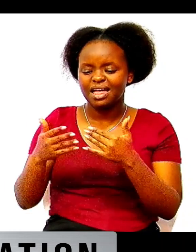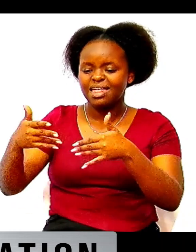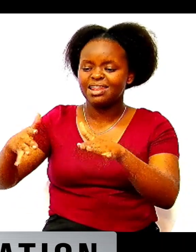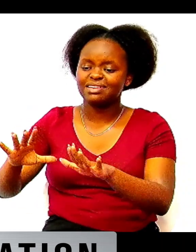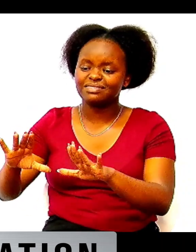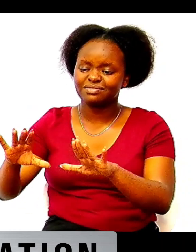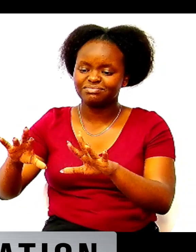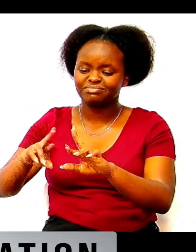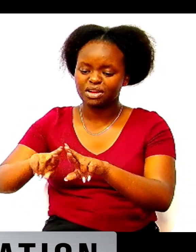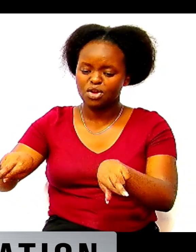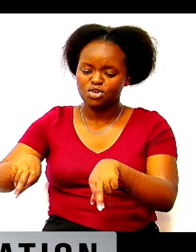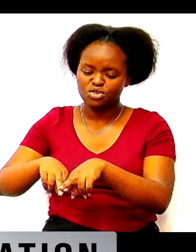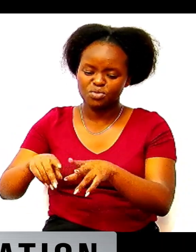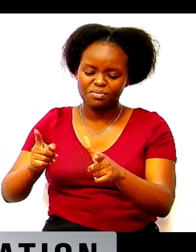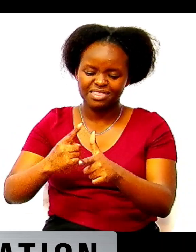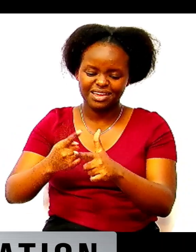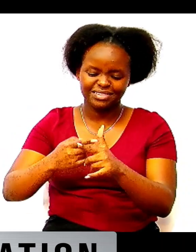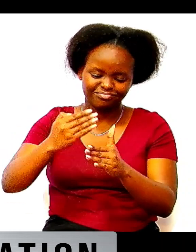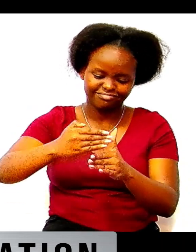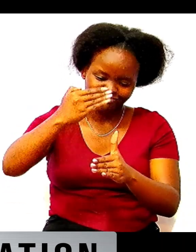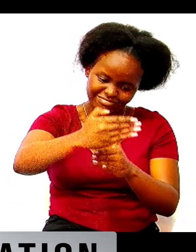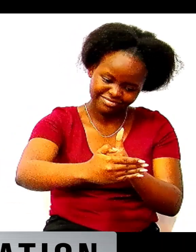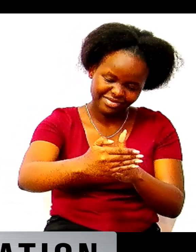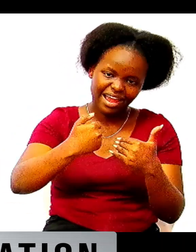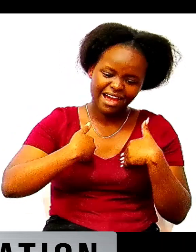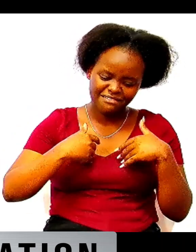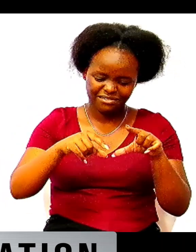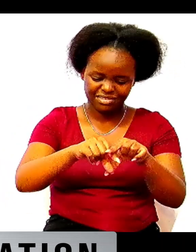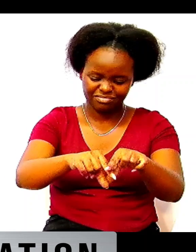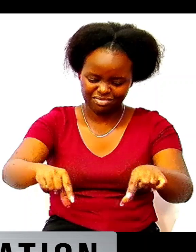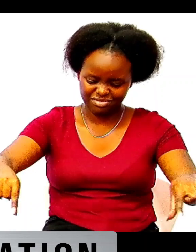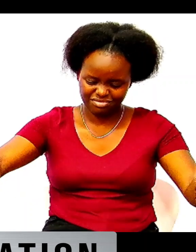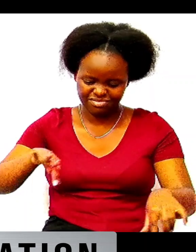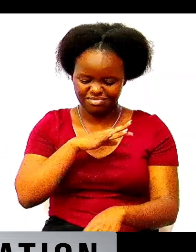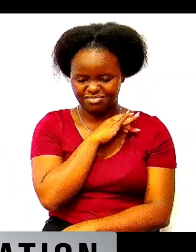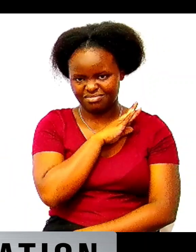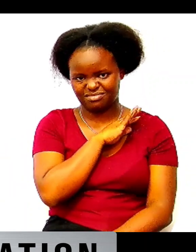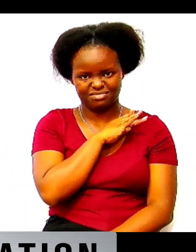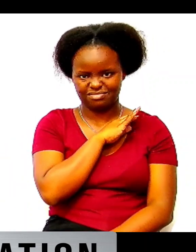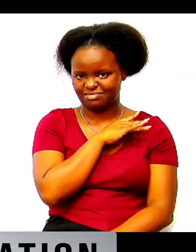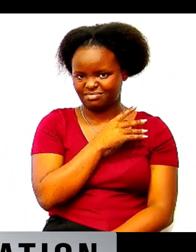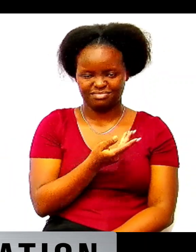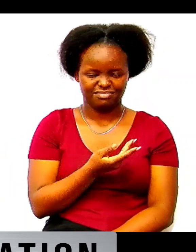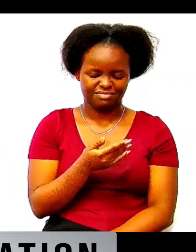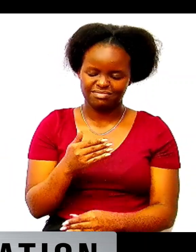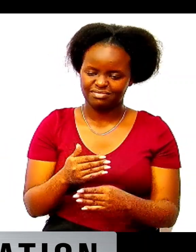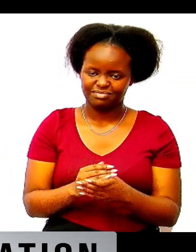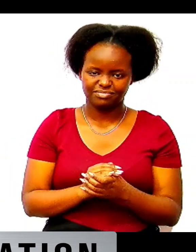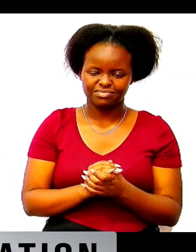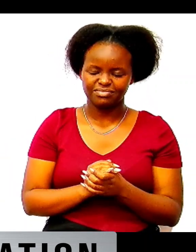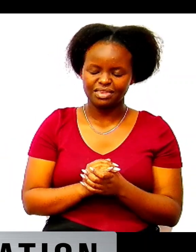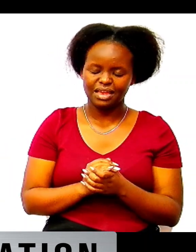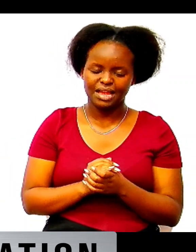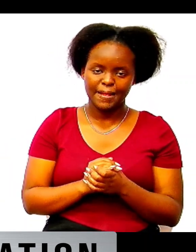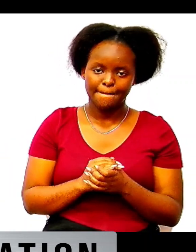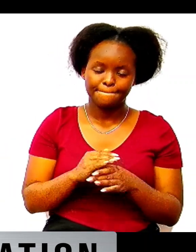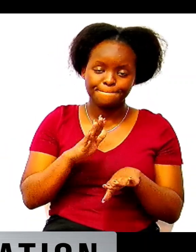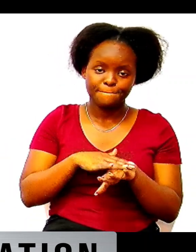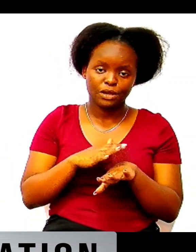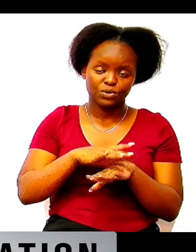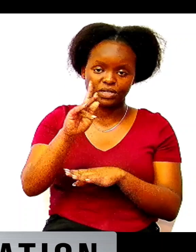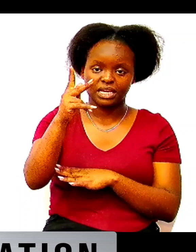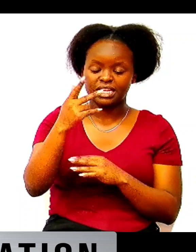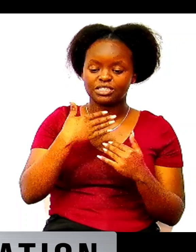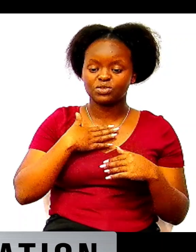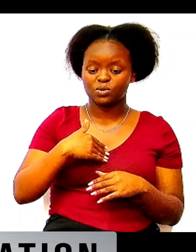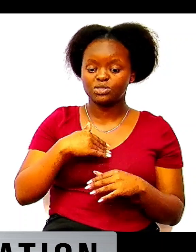sitting room and immediately there is almost a sewage running be in front of you. Yeah, it is good that Kenyans want to